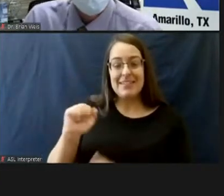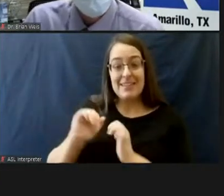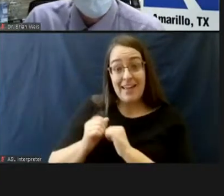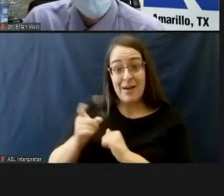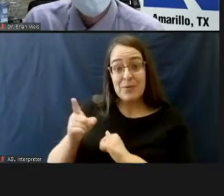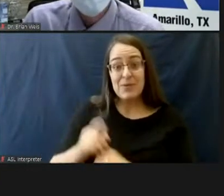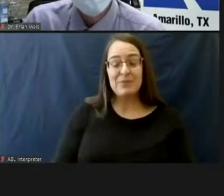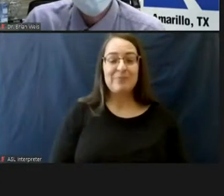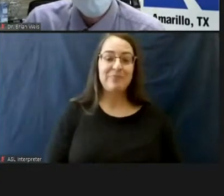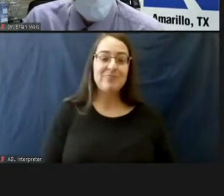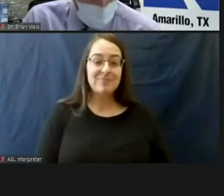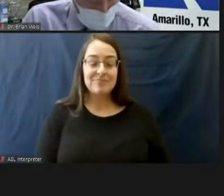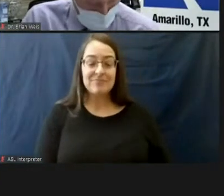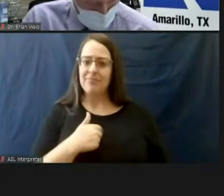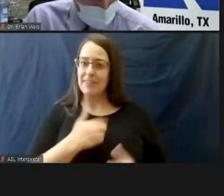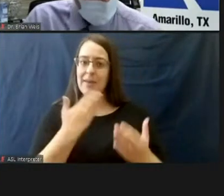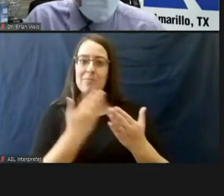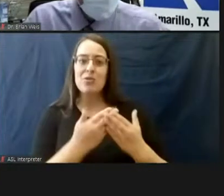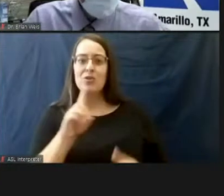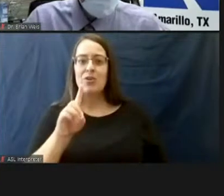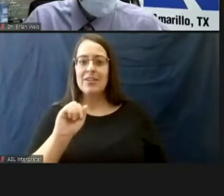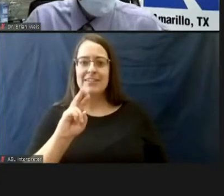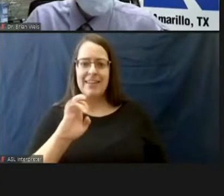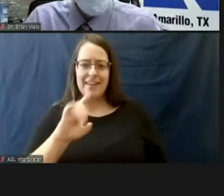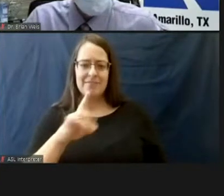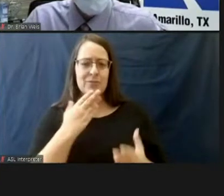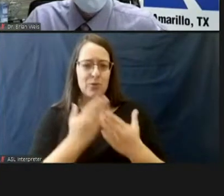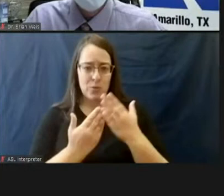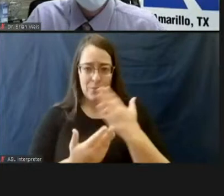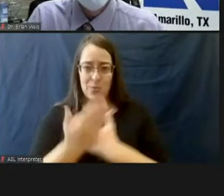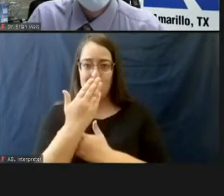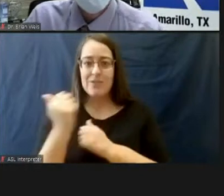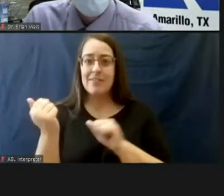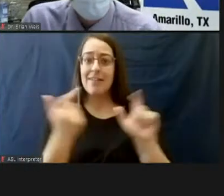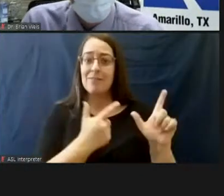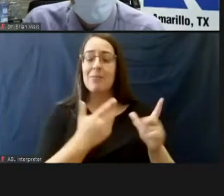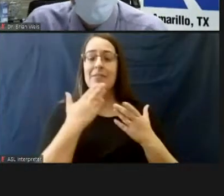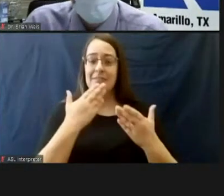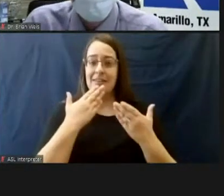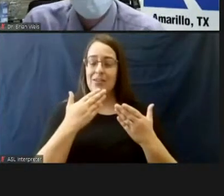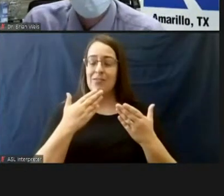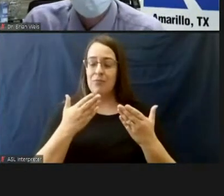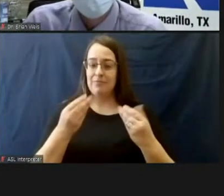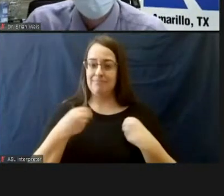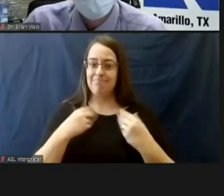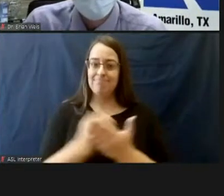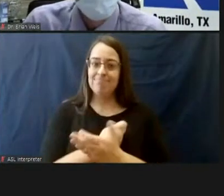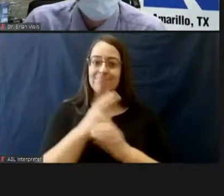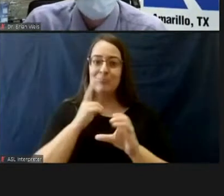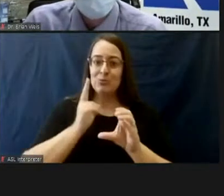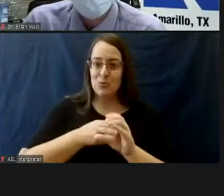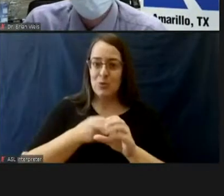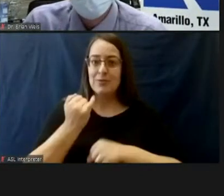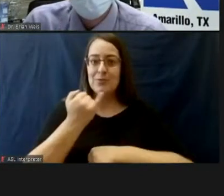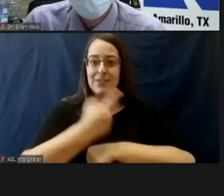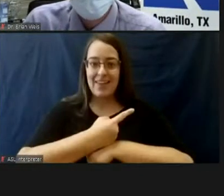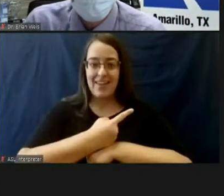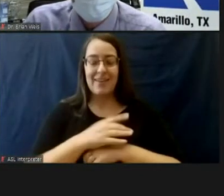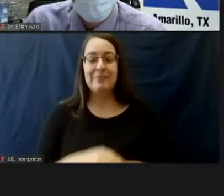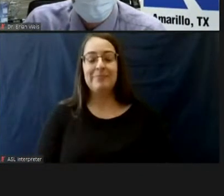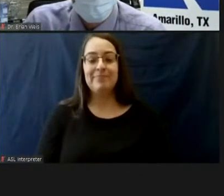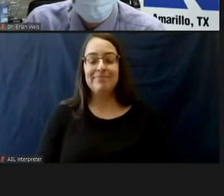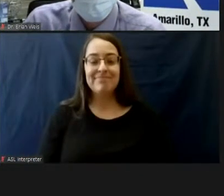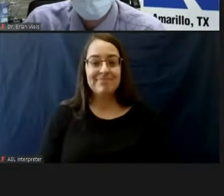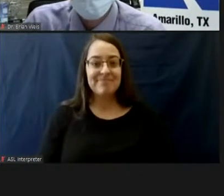you? I'm good, David. Good morning, everybody. And thanks for having me on the news conference again today. I think I'd like to